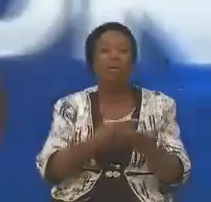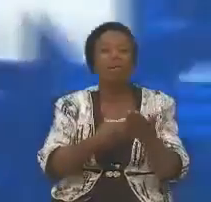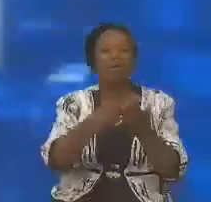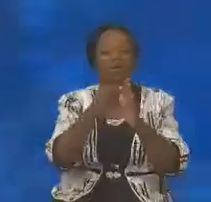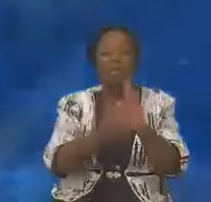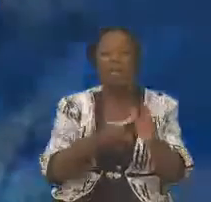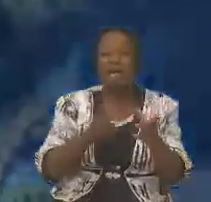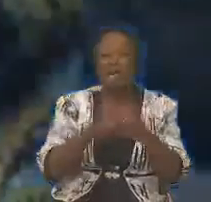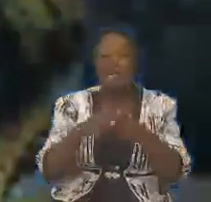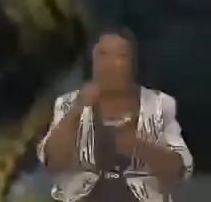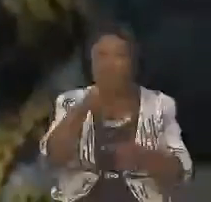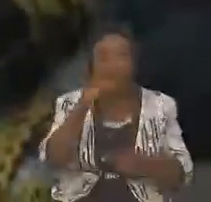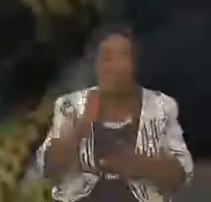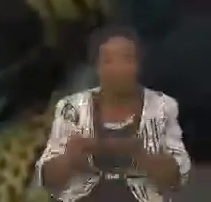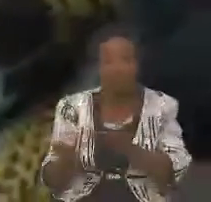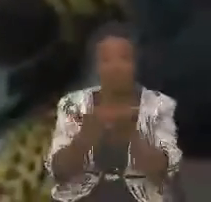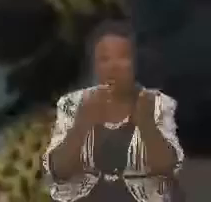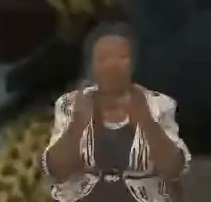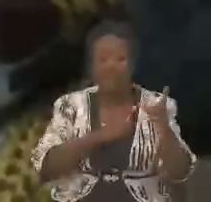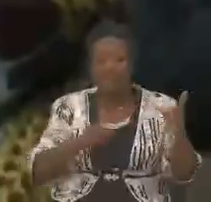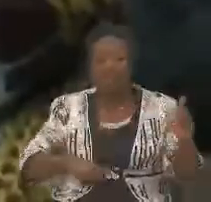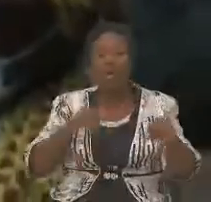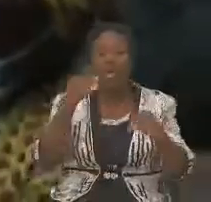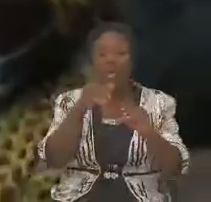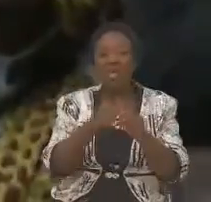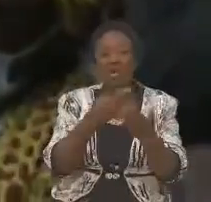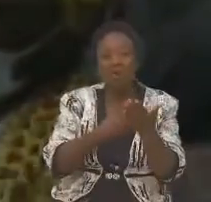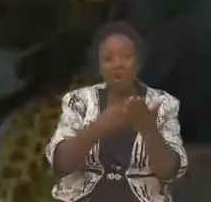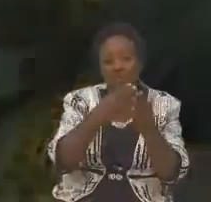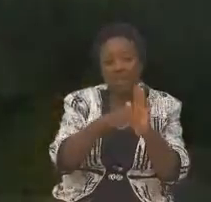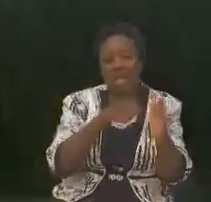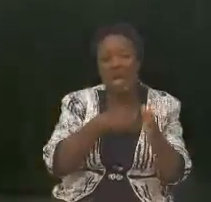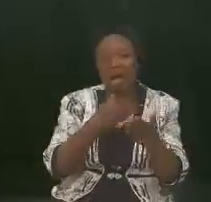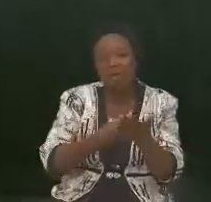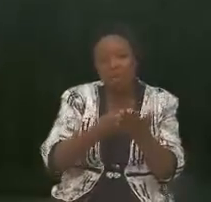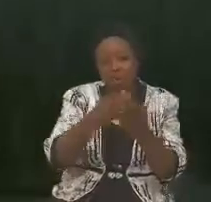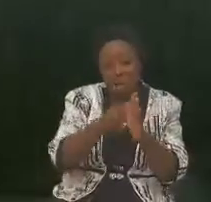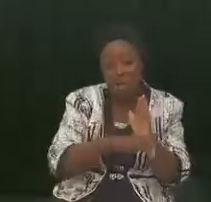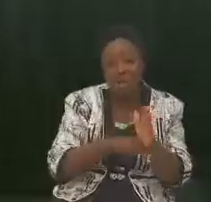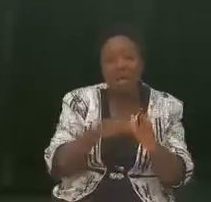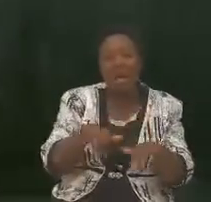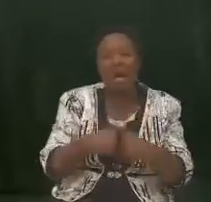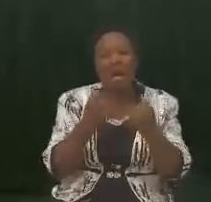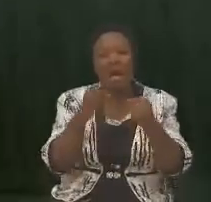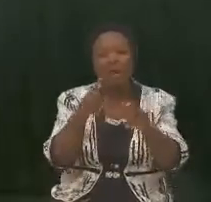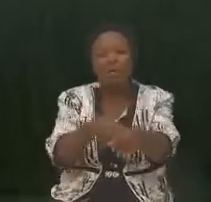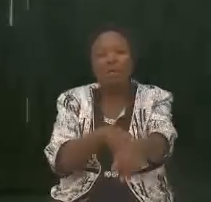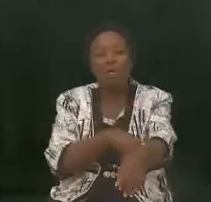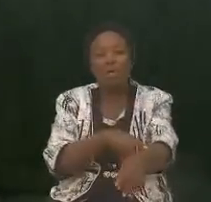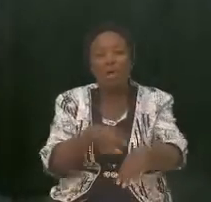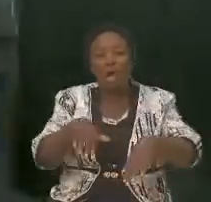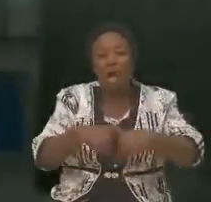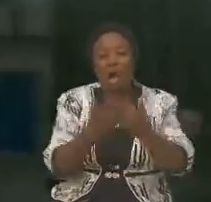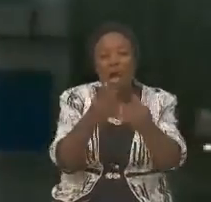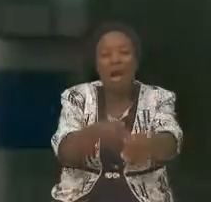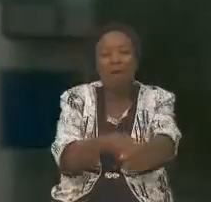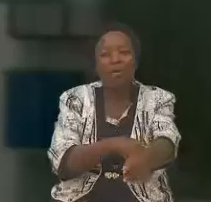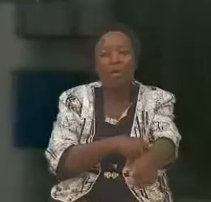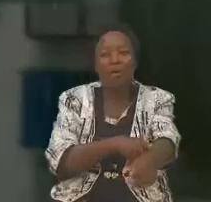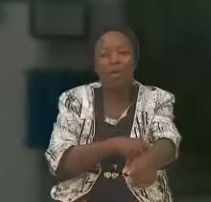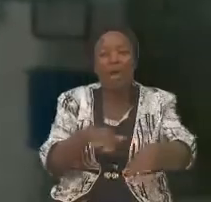Lord is our righteousness. And you will serve the Lord in righteousness and holiness. Tell me how